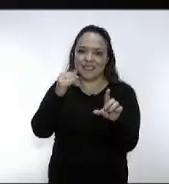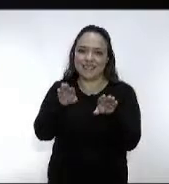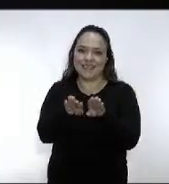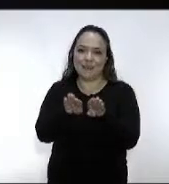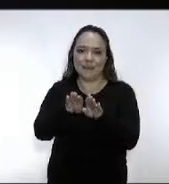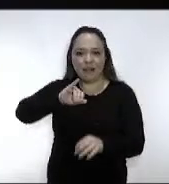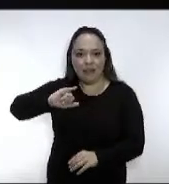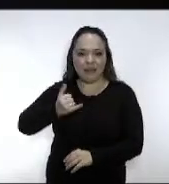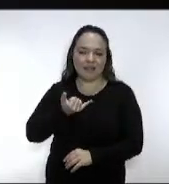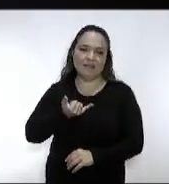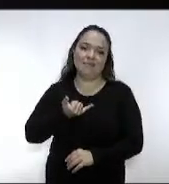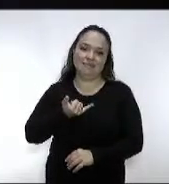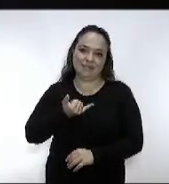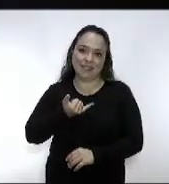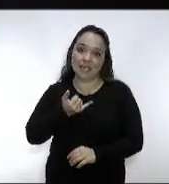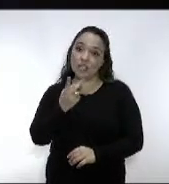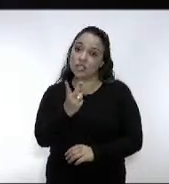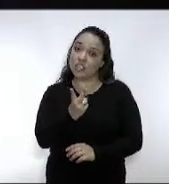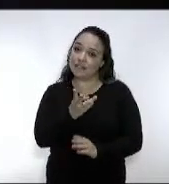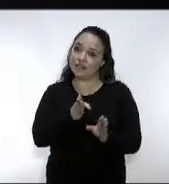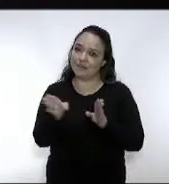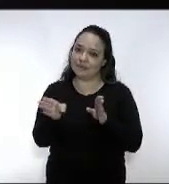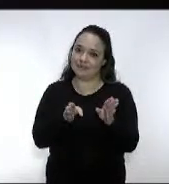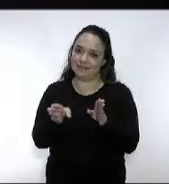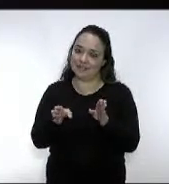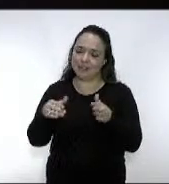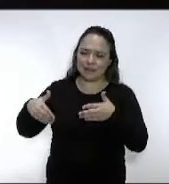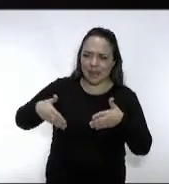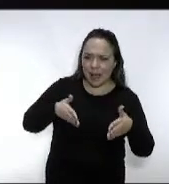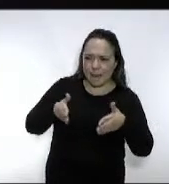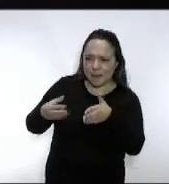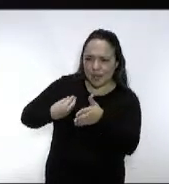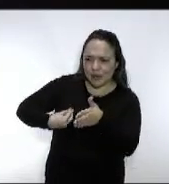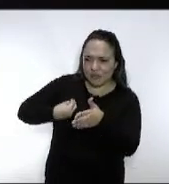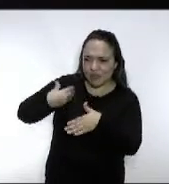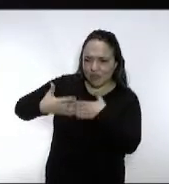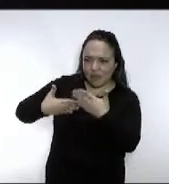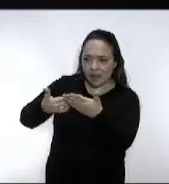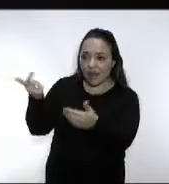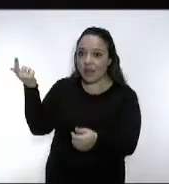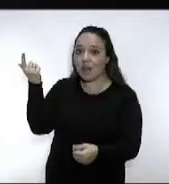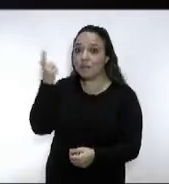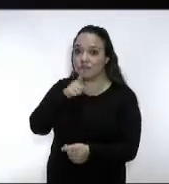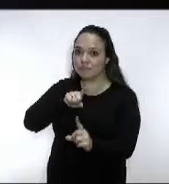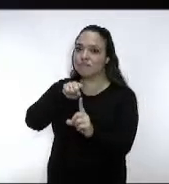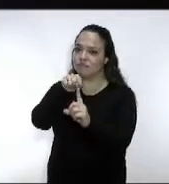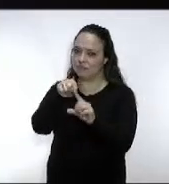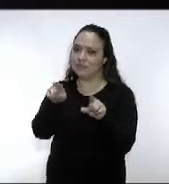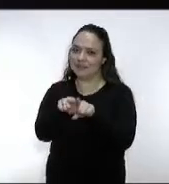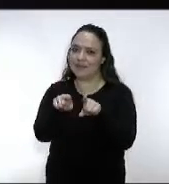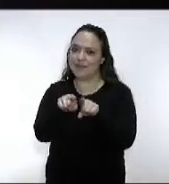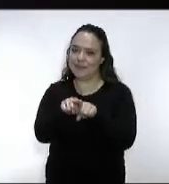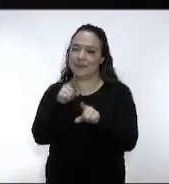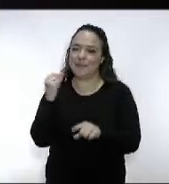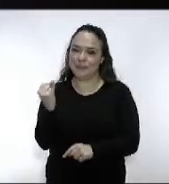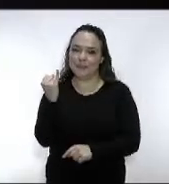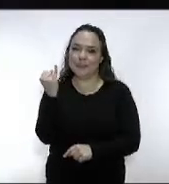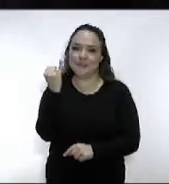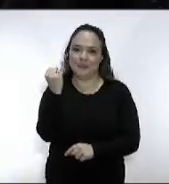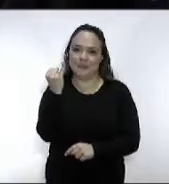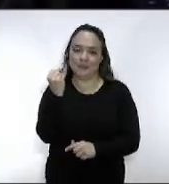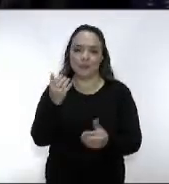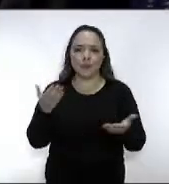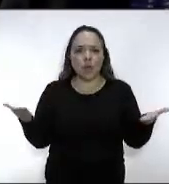what I think we could say here or seek here, both things, to enjoy the journey and a good destination.